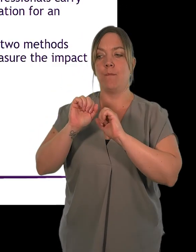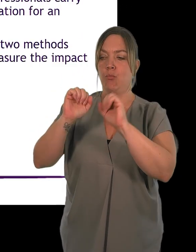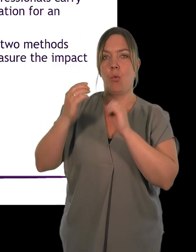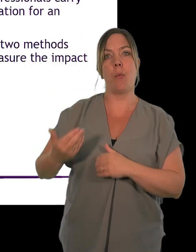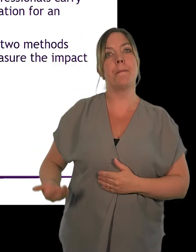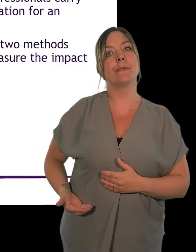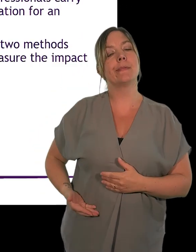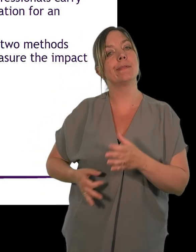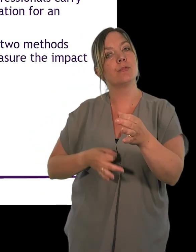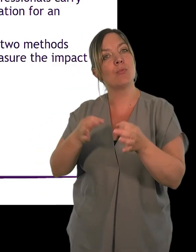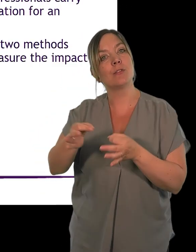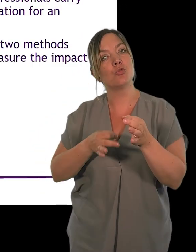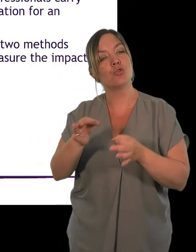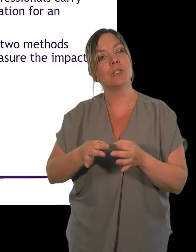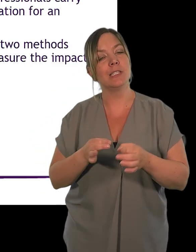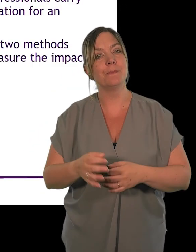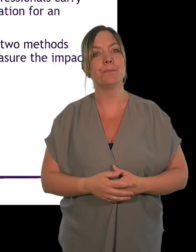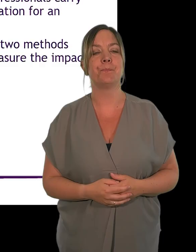strategy.